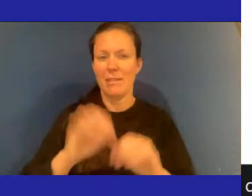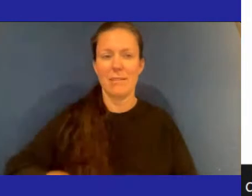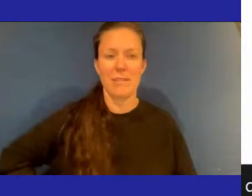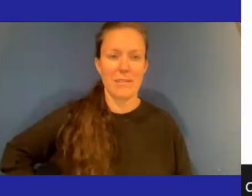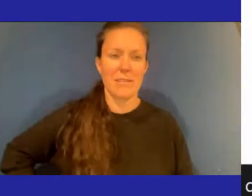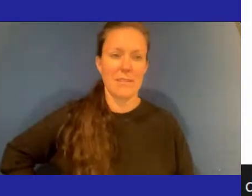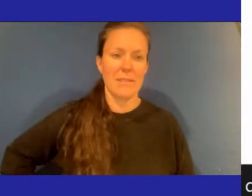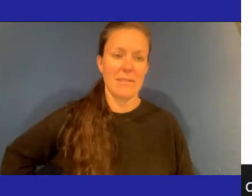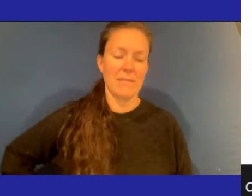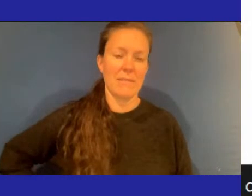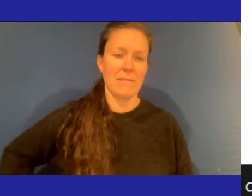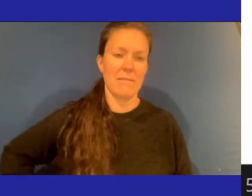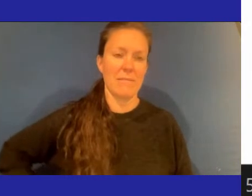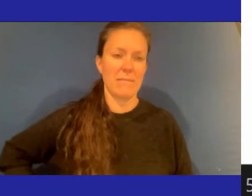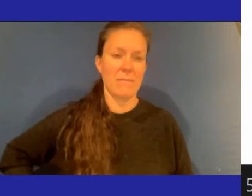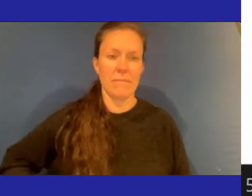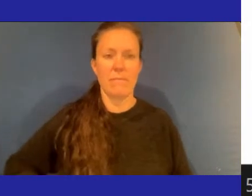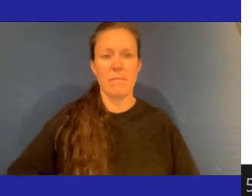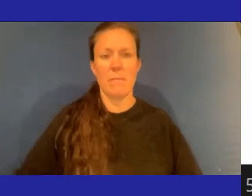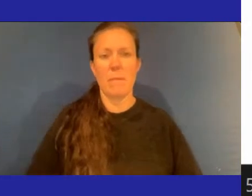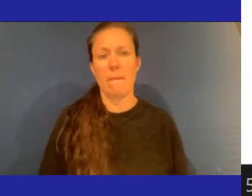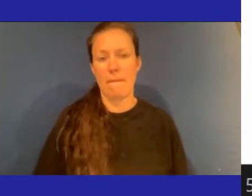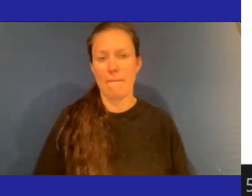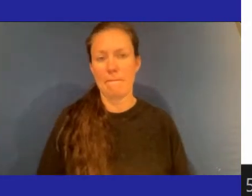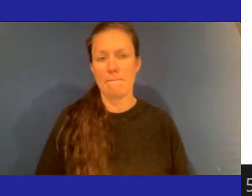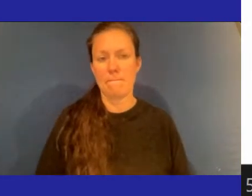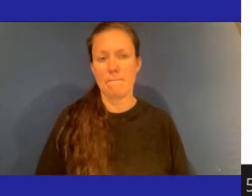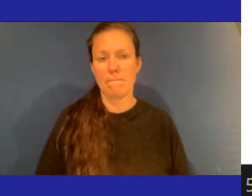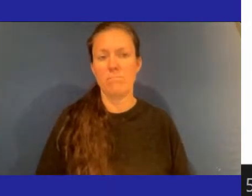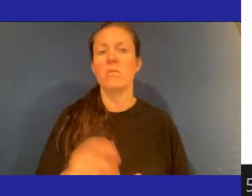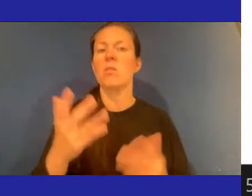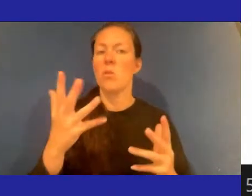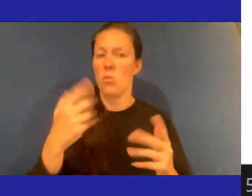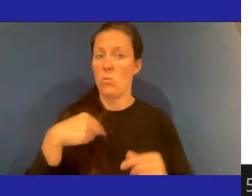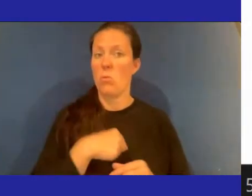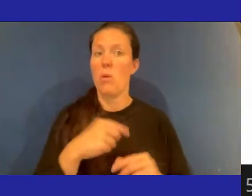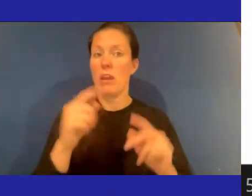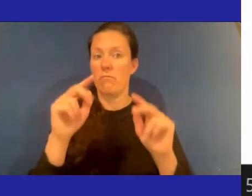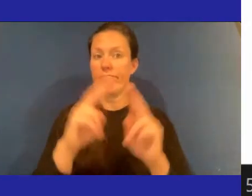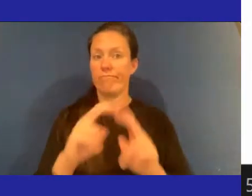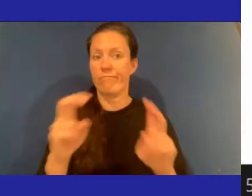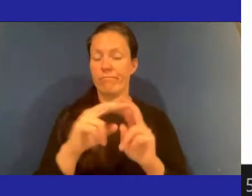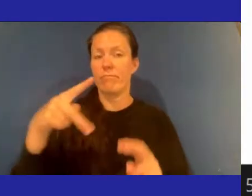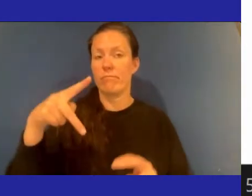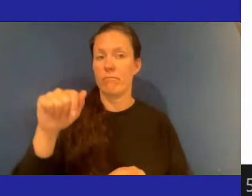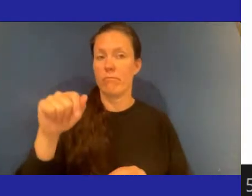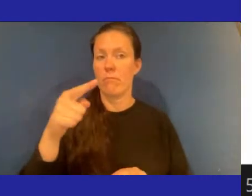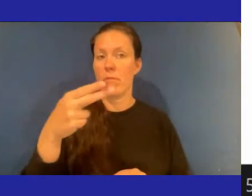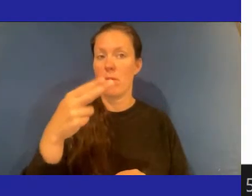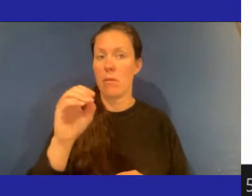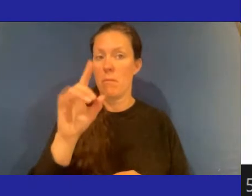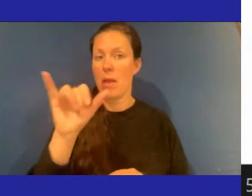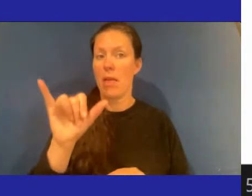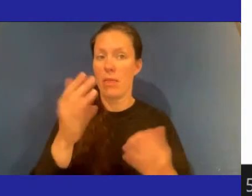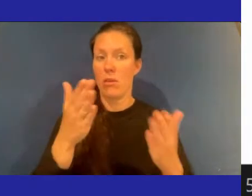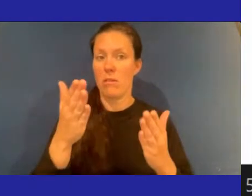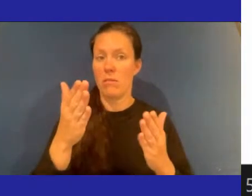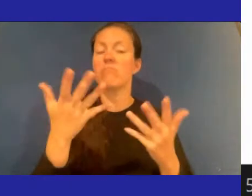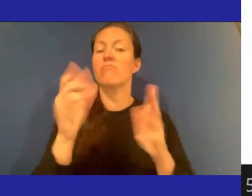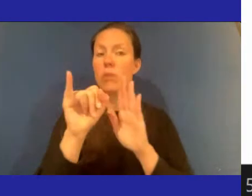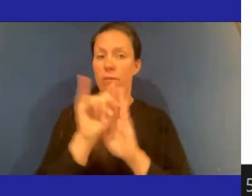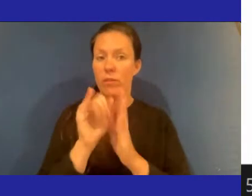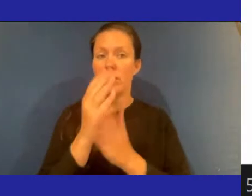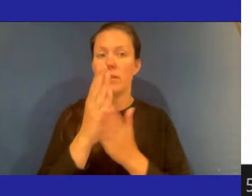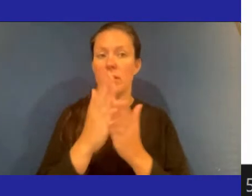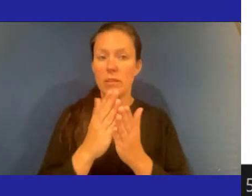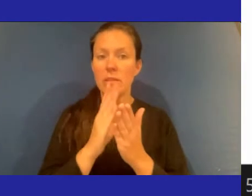All right. So we've assessed our pathology services, and we've identified some key